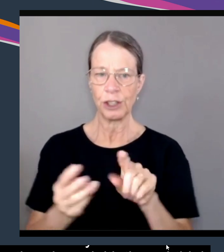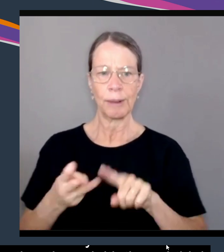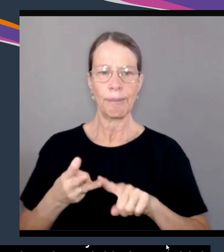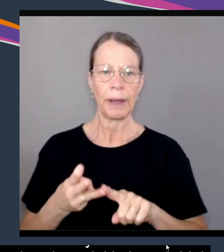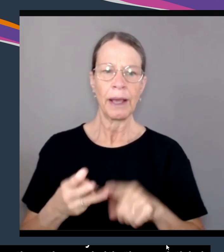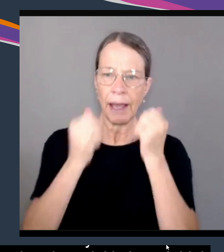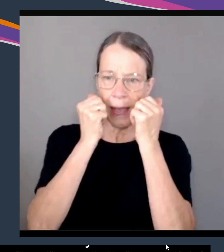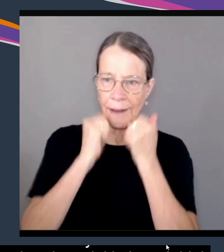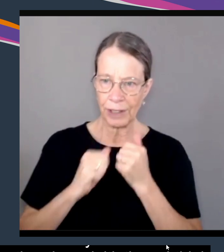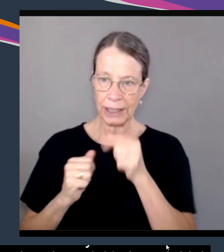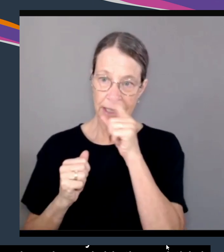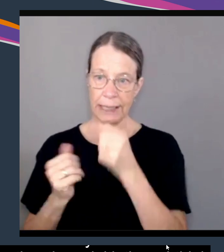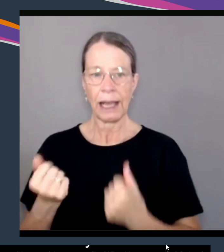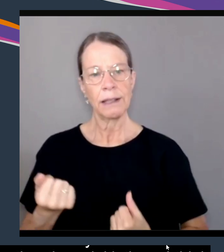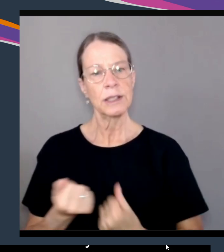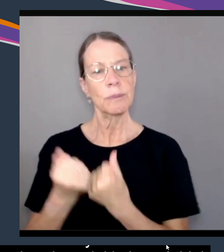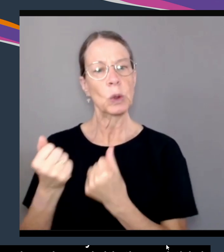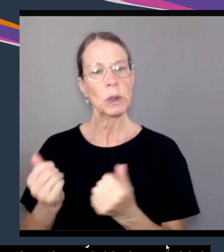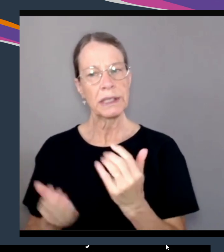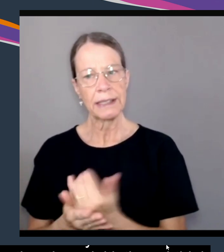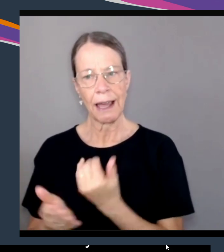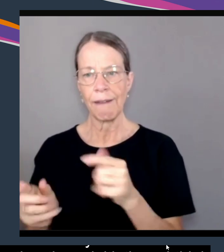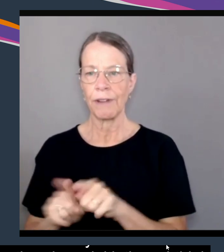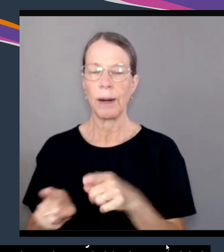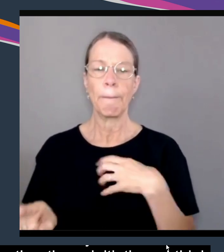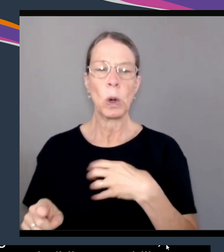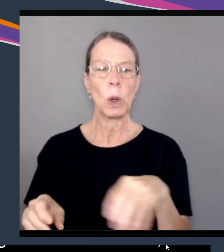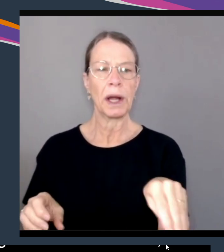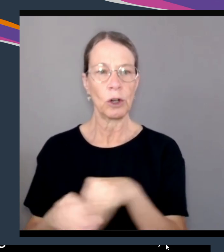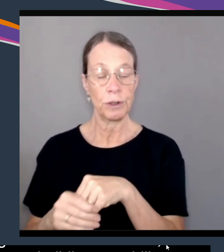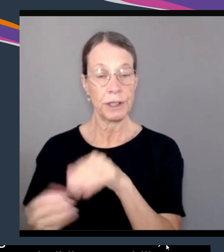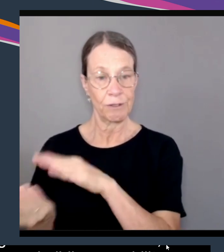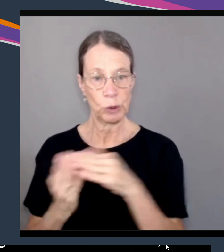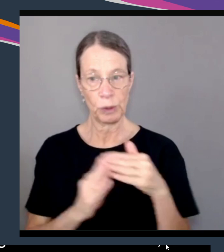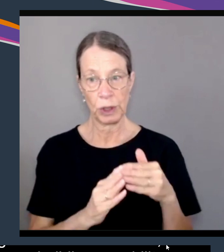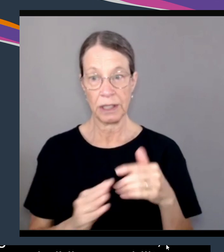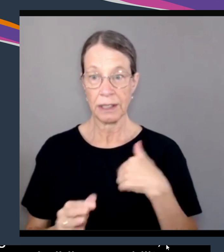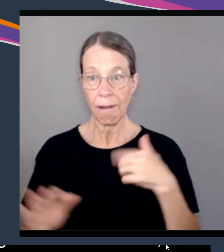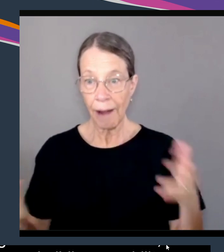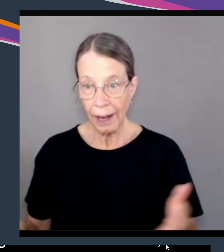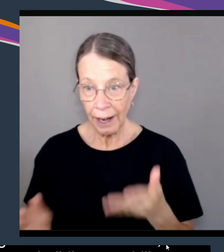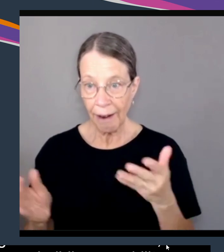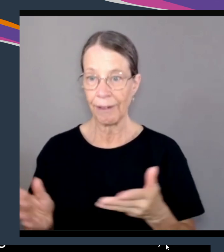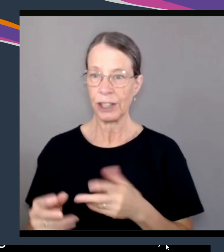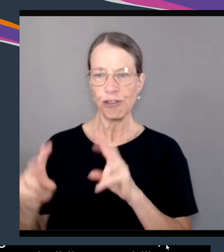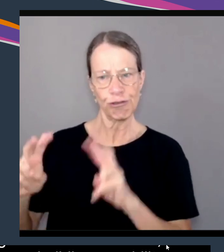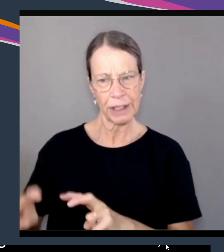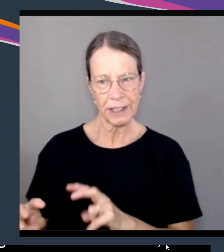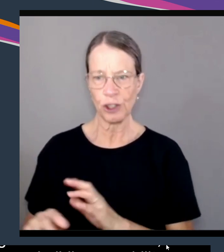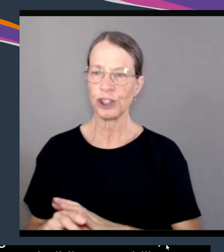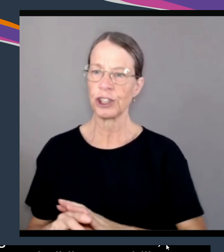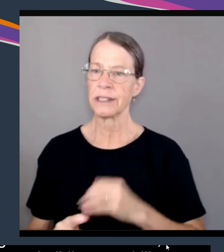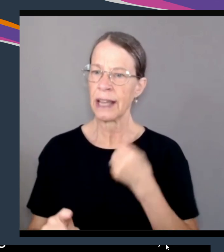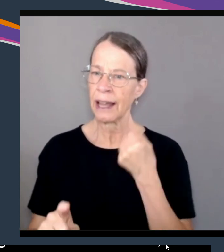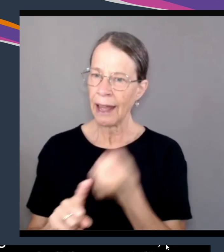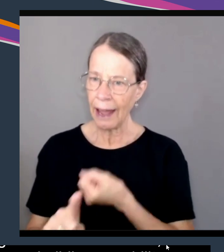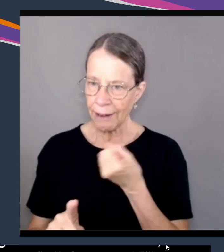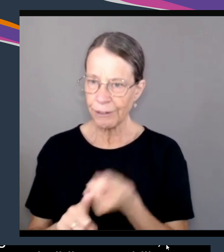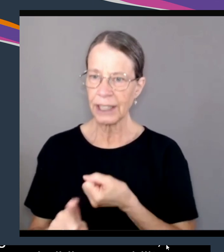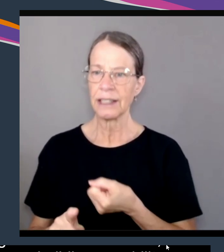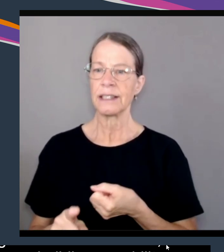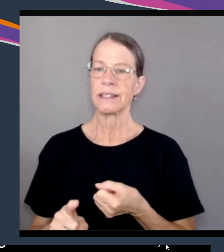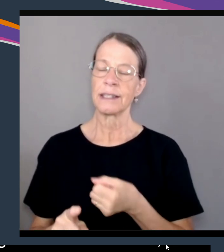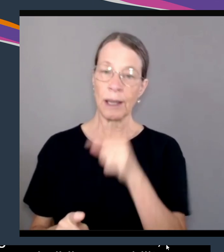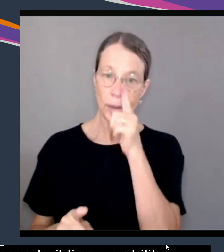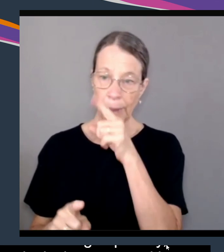more inclusive communities. And I really encourage researchers, advocates, policymakers and people with disability to